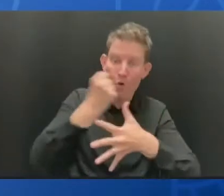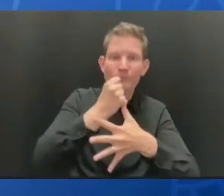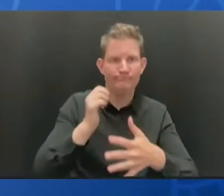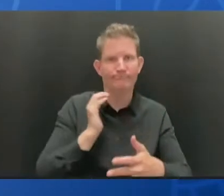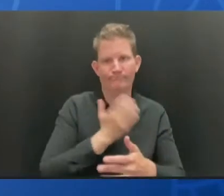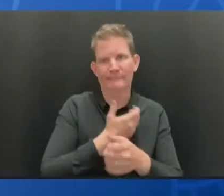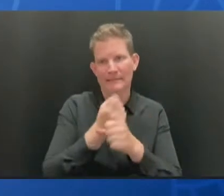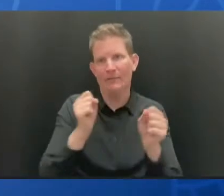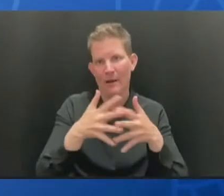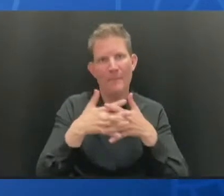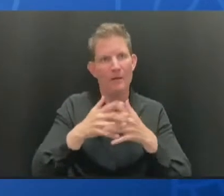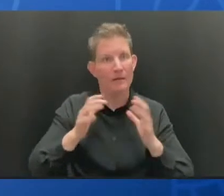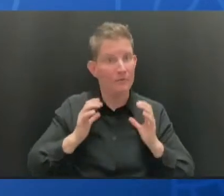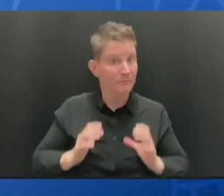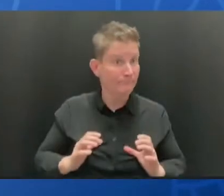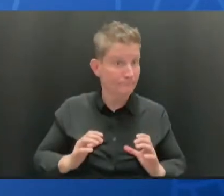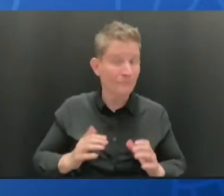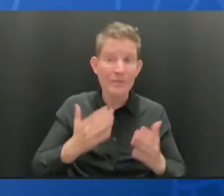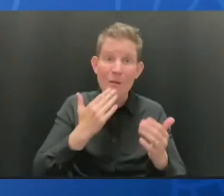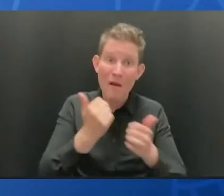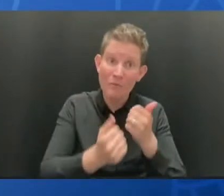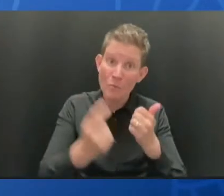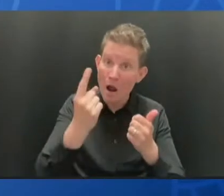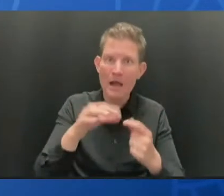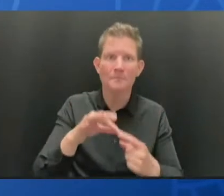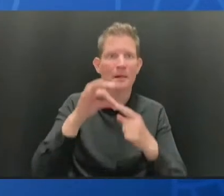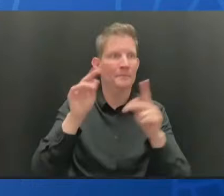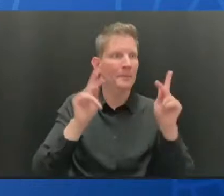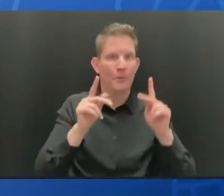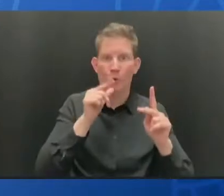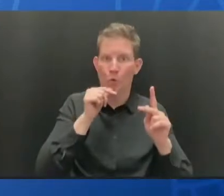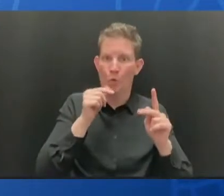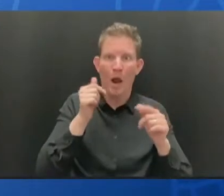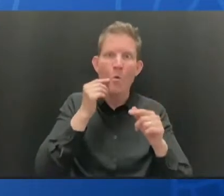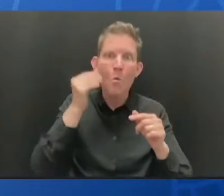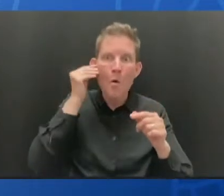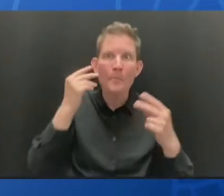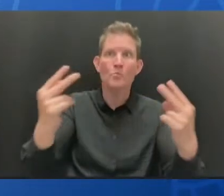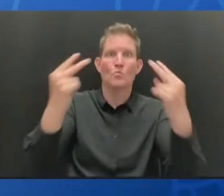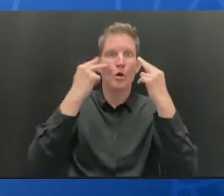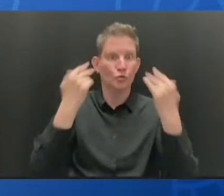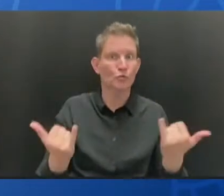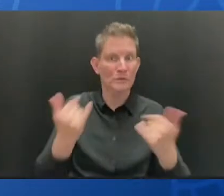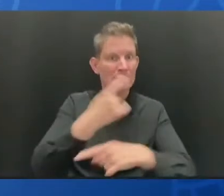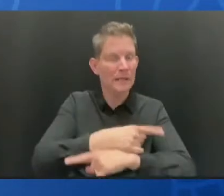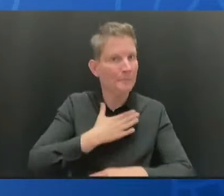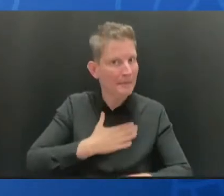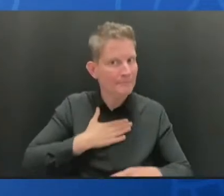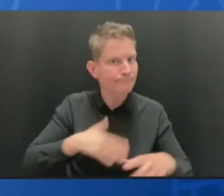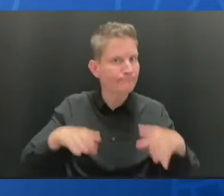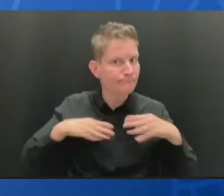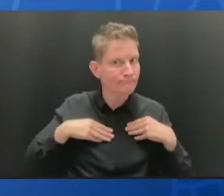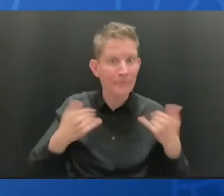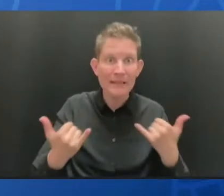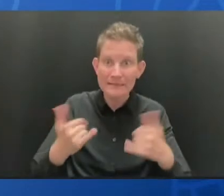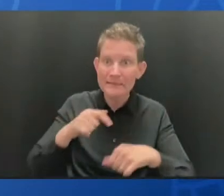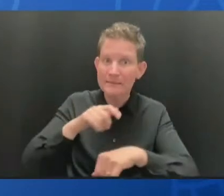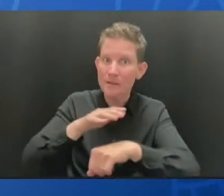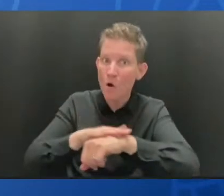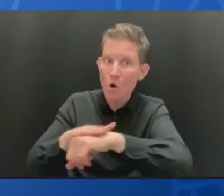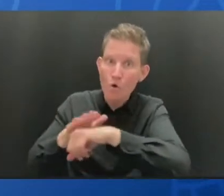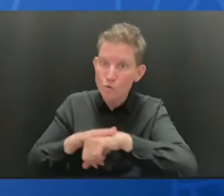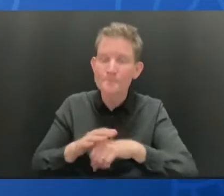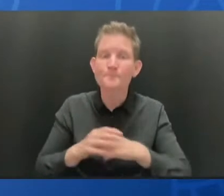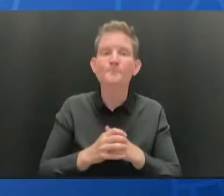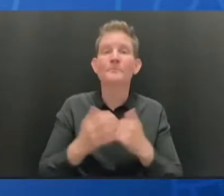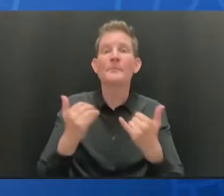especially everyone listening at home, for heeding this warning. Now, turning to Syria. There have been several major steps